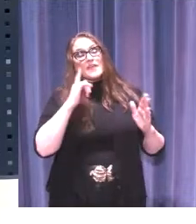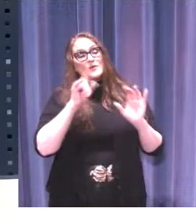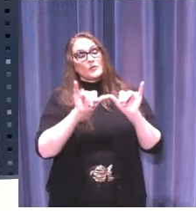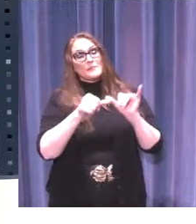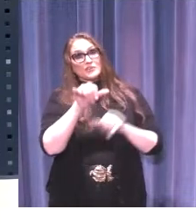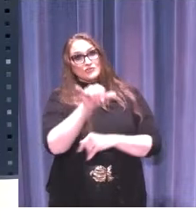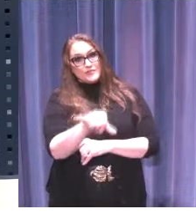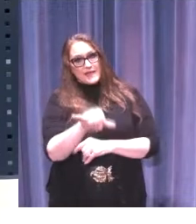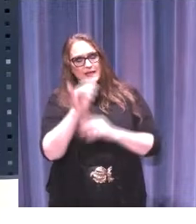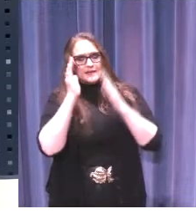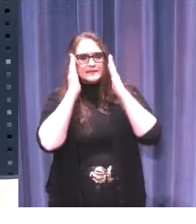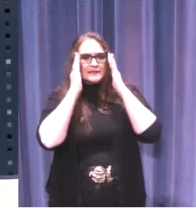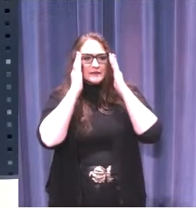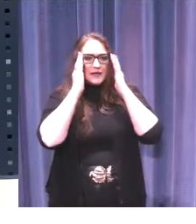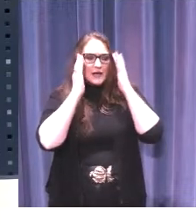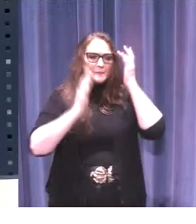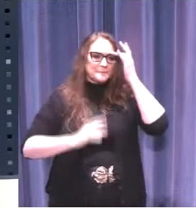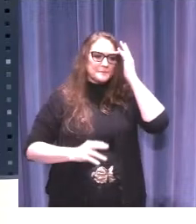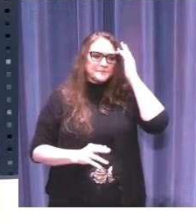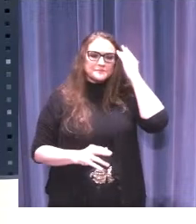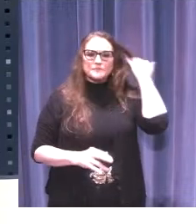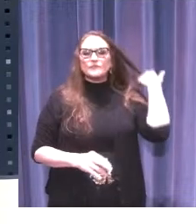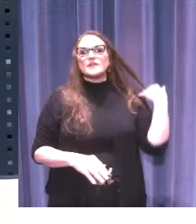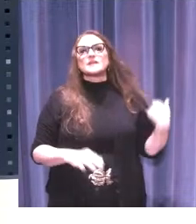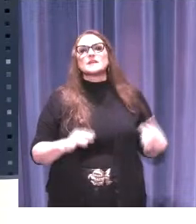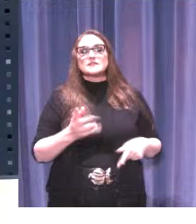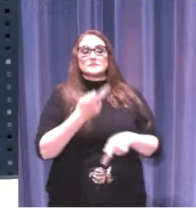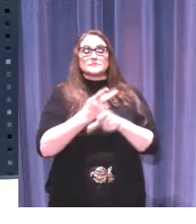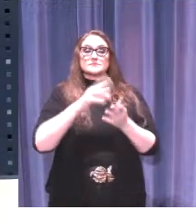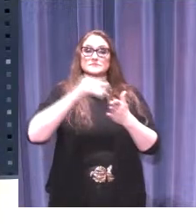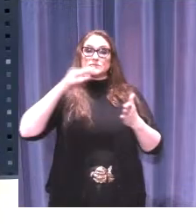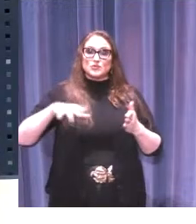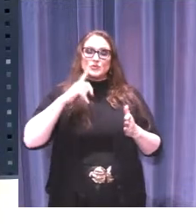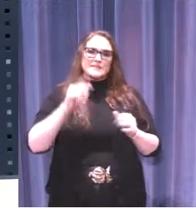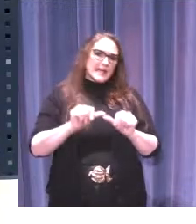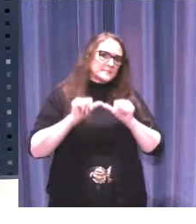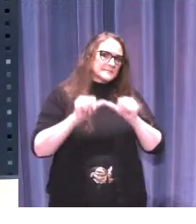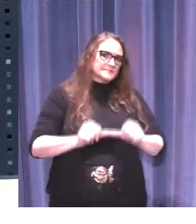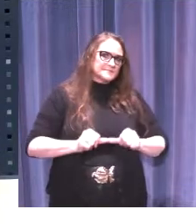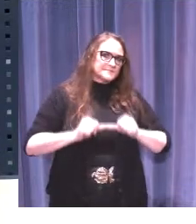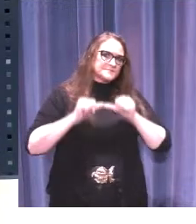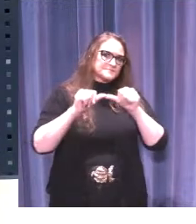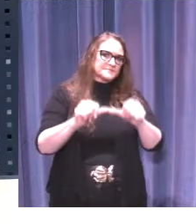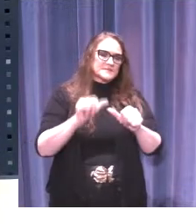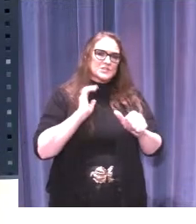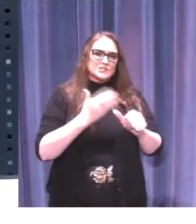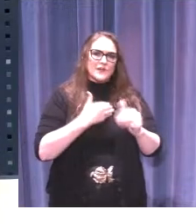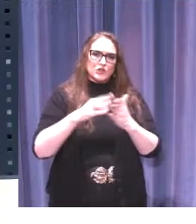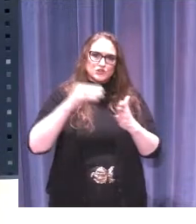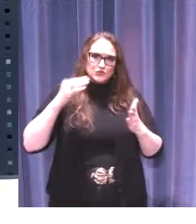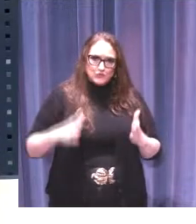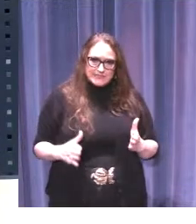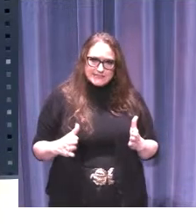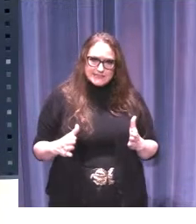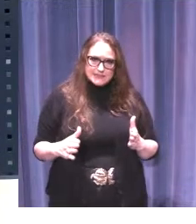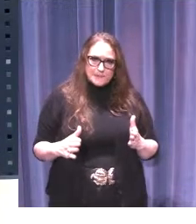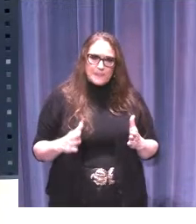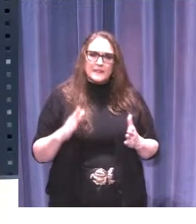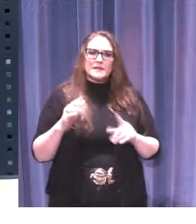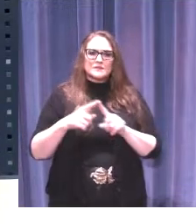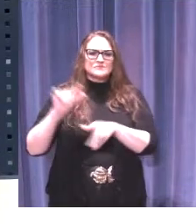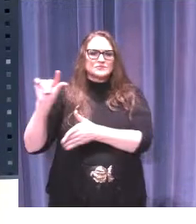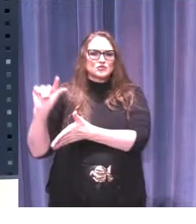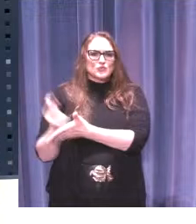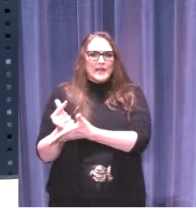that is in the retention and the persistence of our students